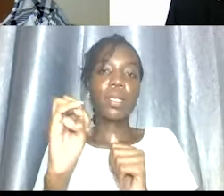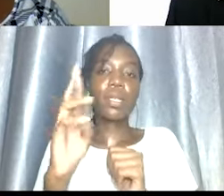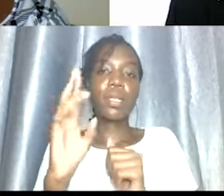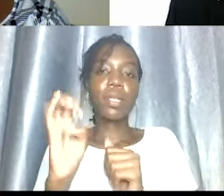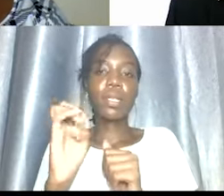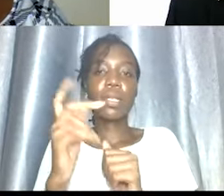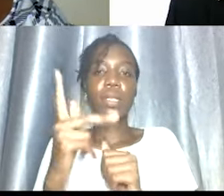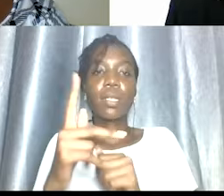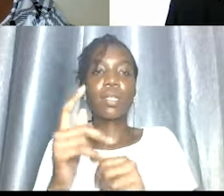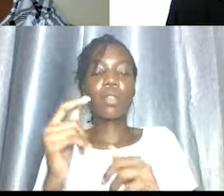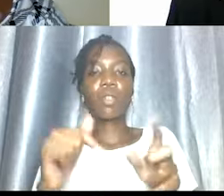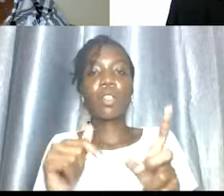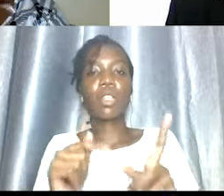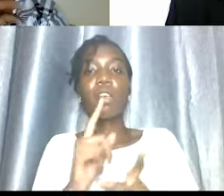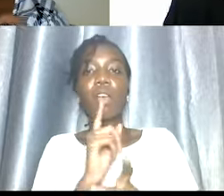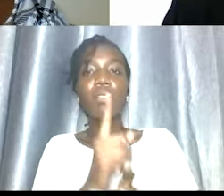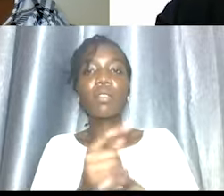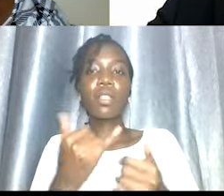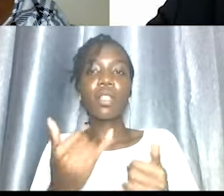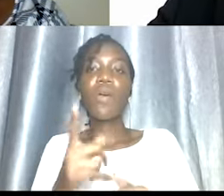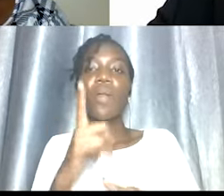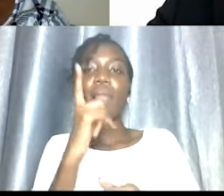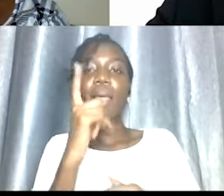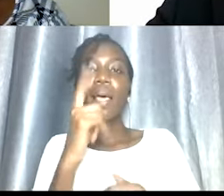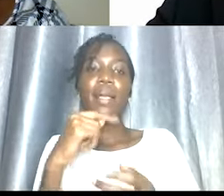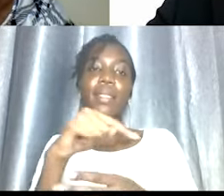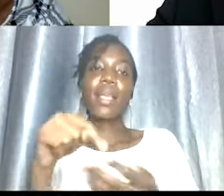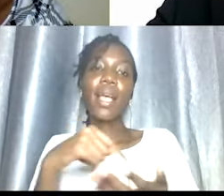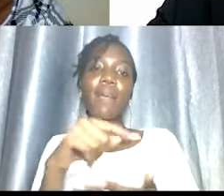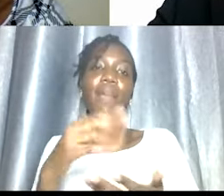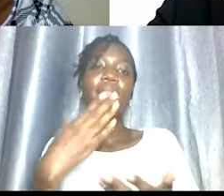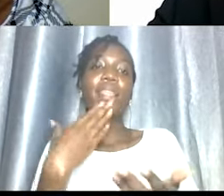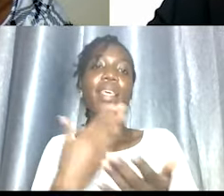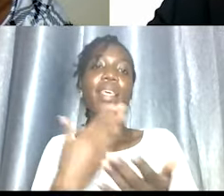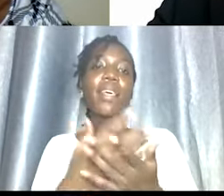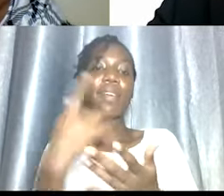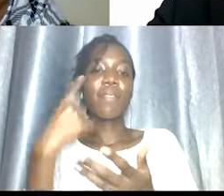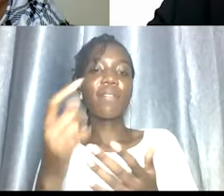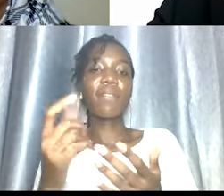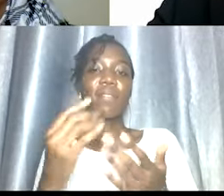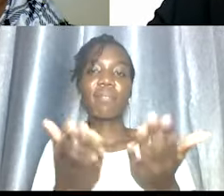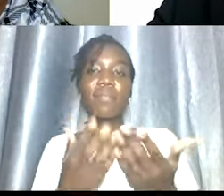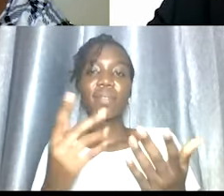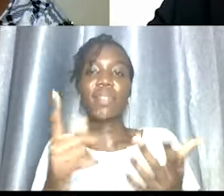for your time. I know it's lunch hour. Thank you for sacrificing your lunch to be with us.